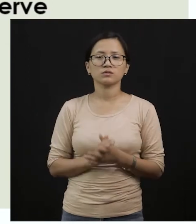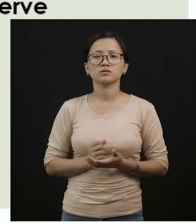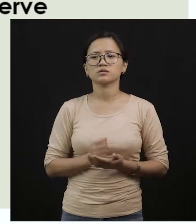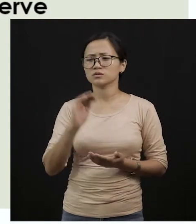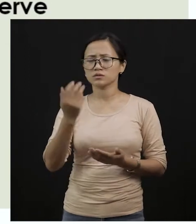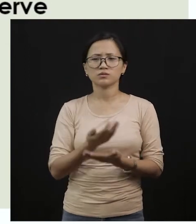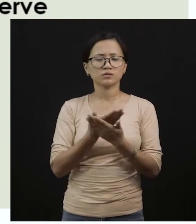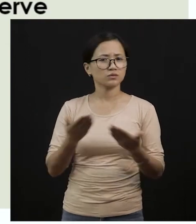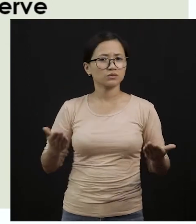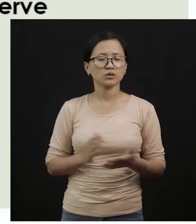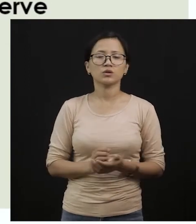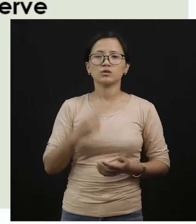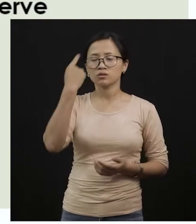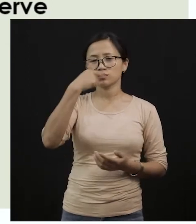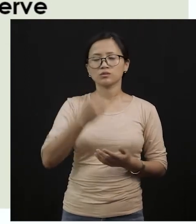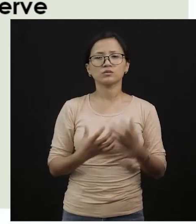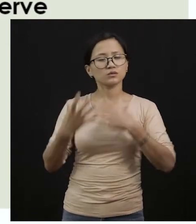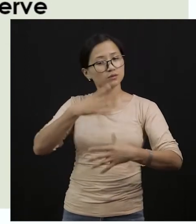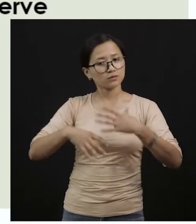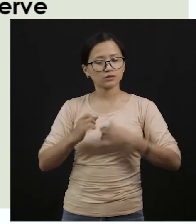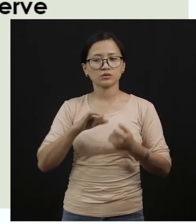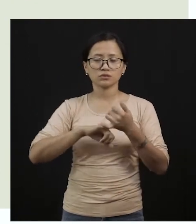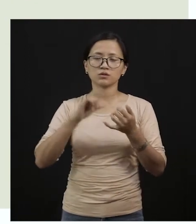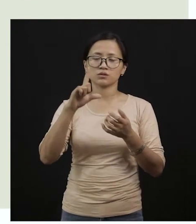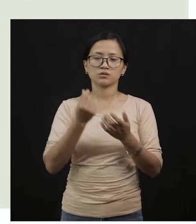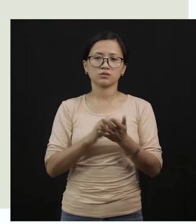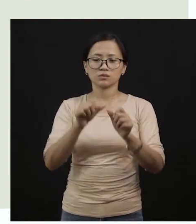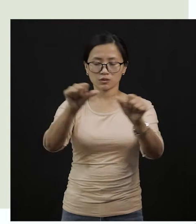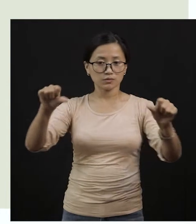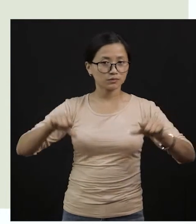can help the common people who are suffering in the slum areas.